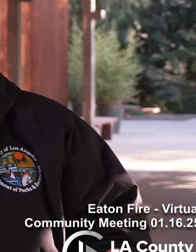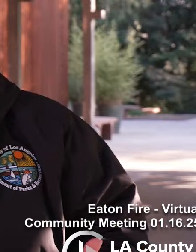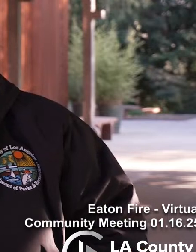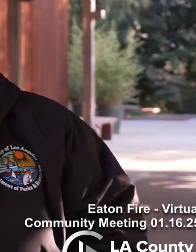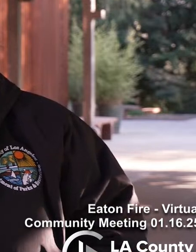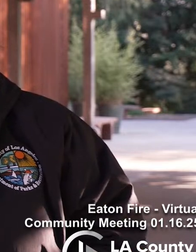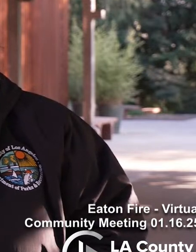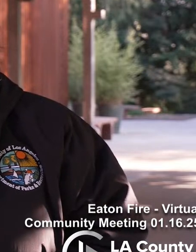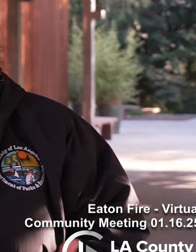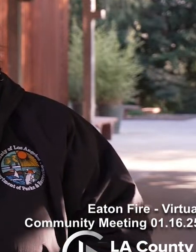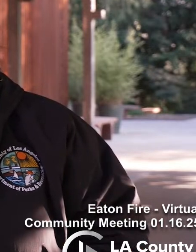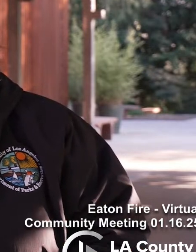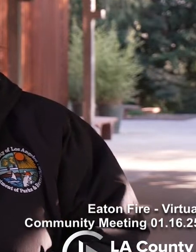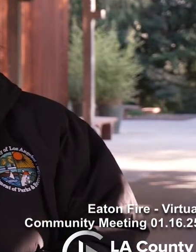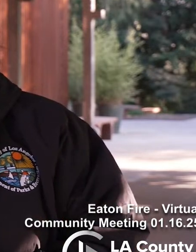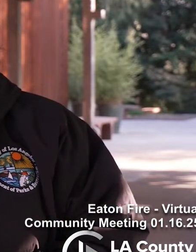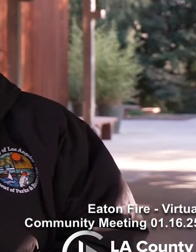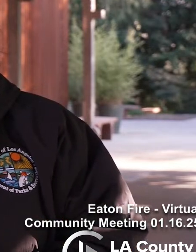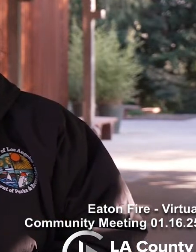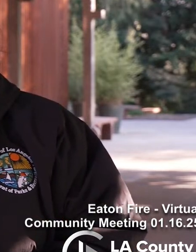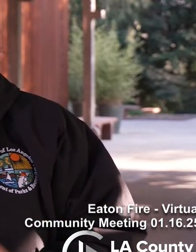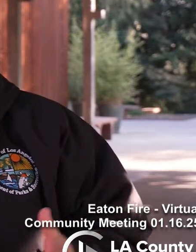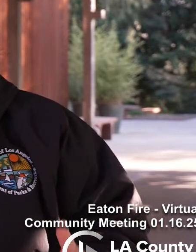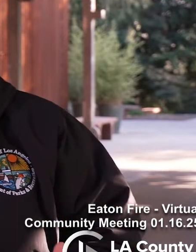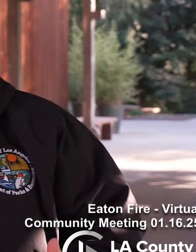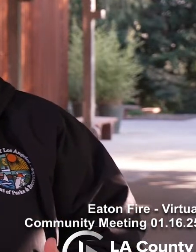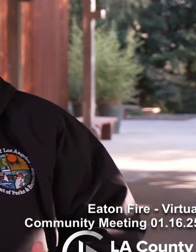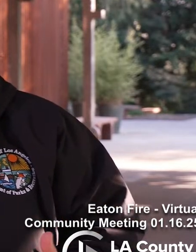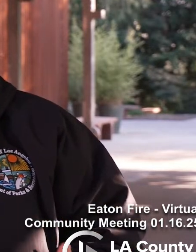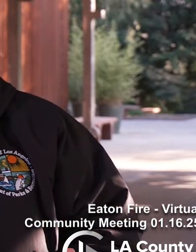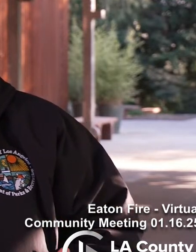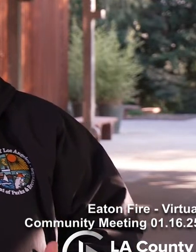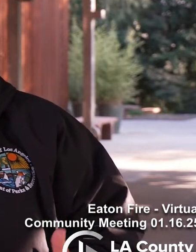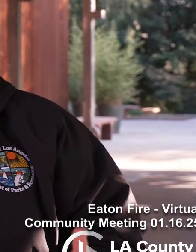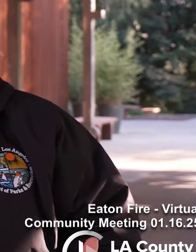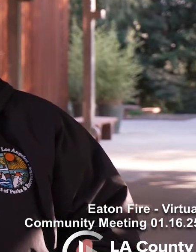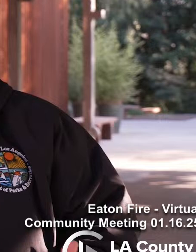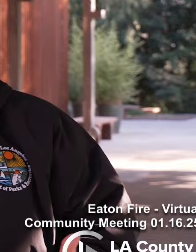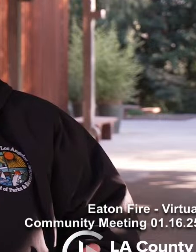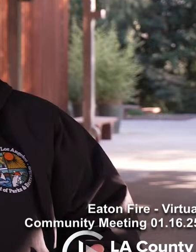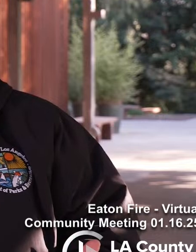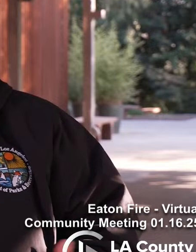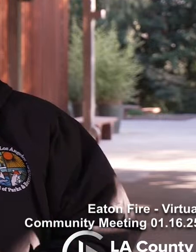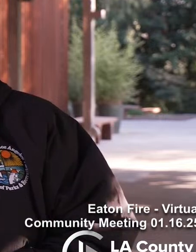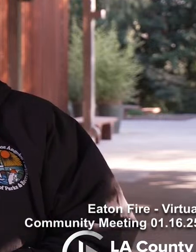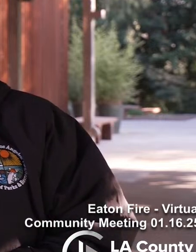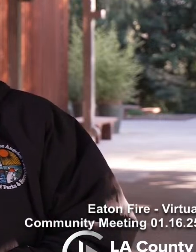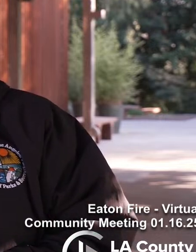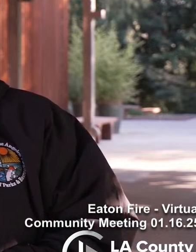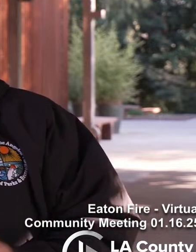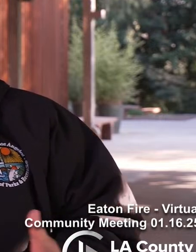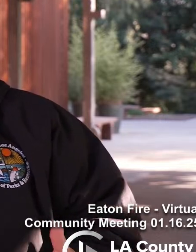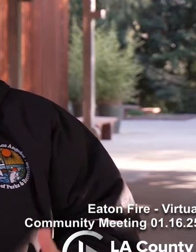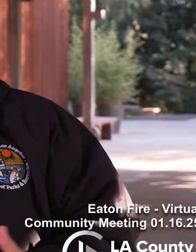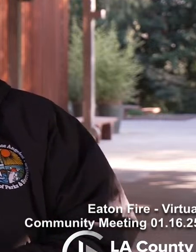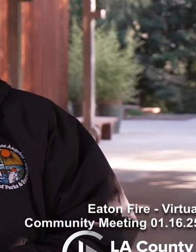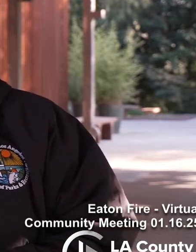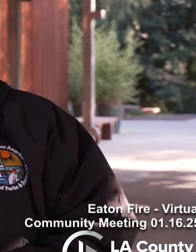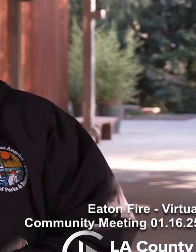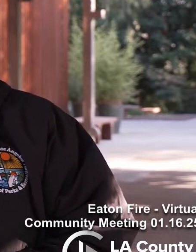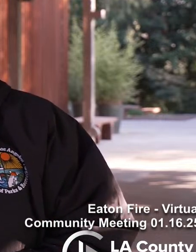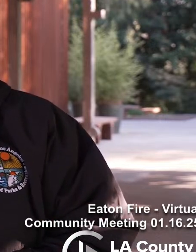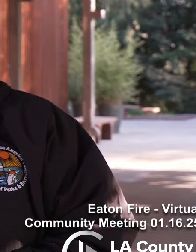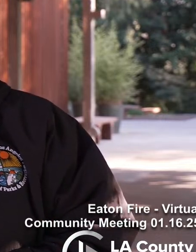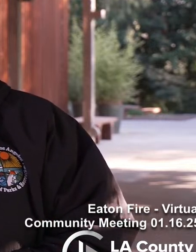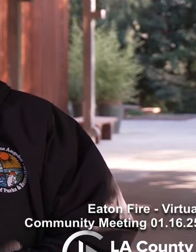We know that the Eaton fire and fires throughout Los Angeles County have devastated families, children, and neighborhoods. Thanks to the Board